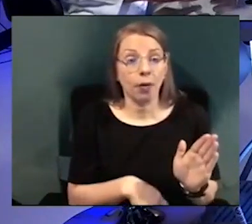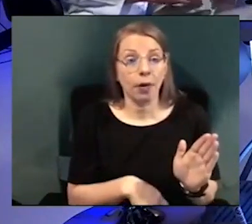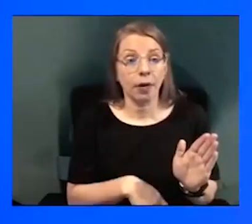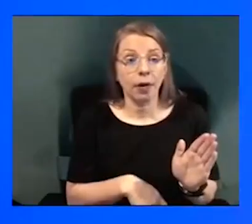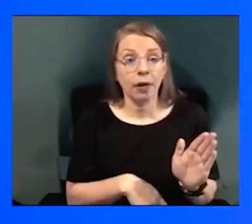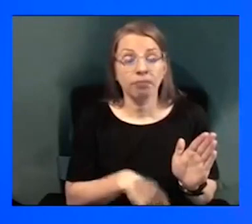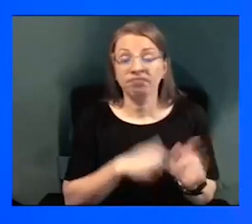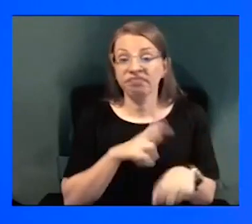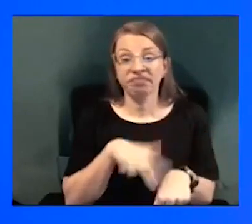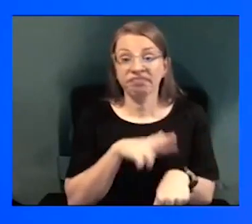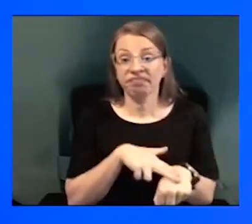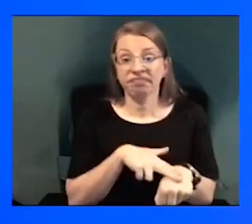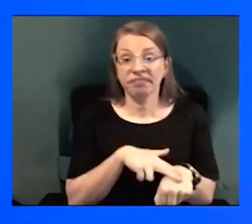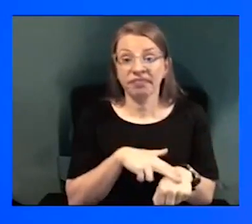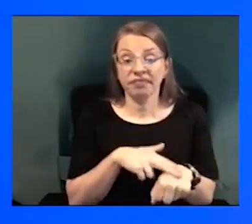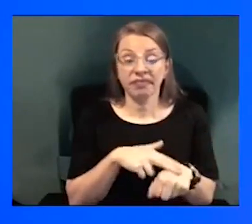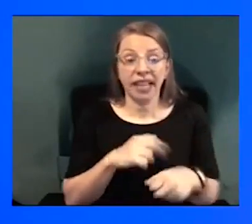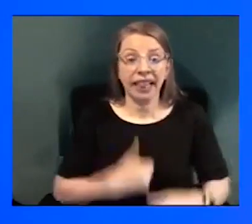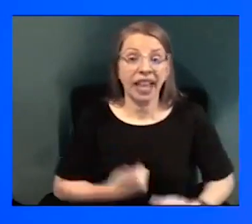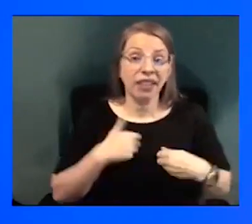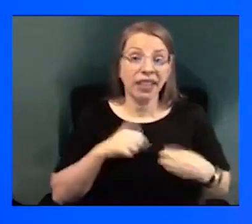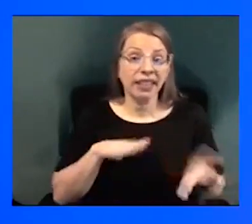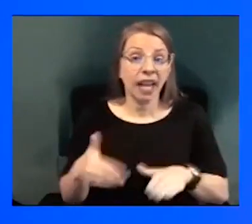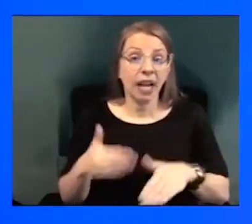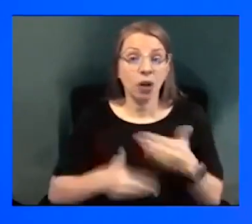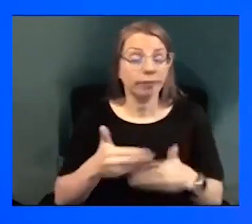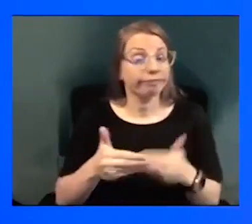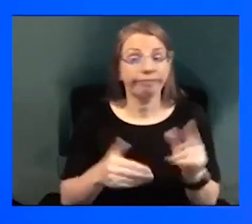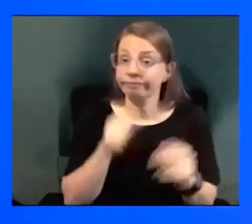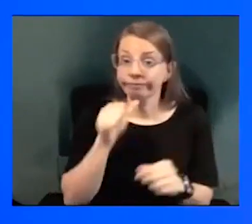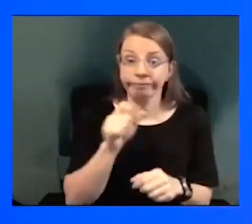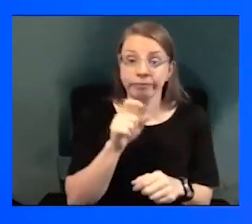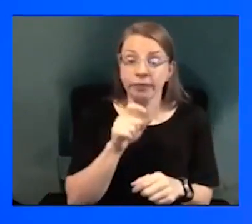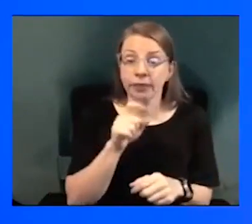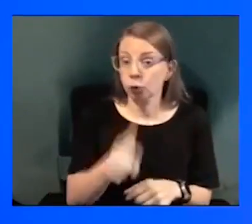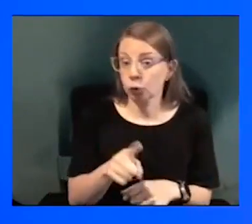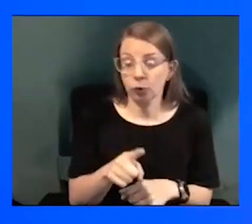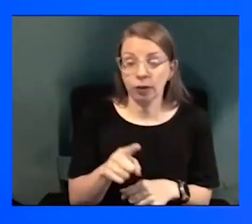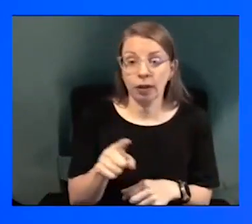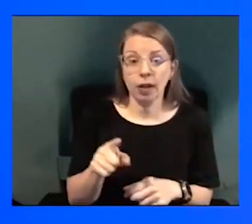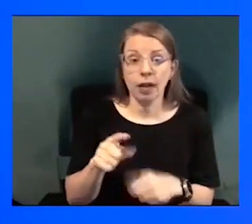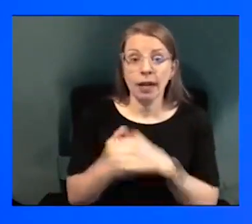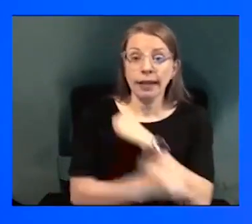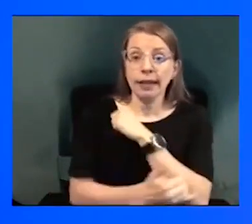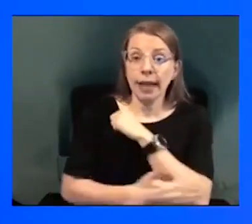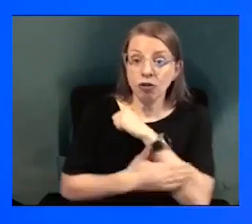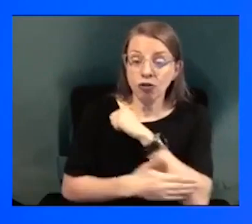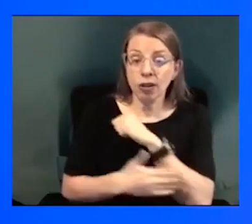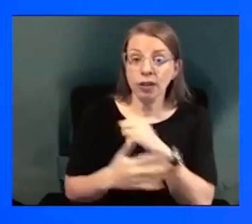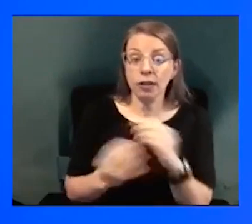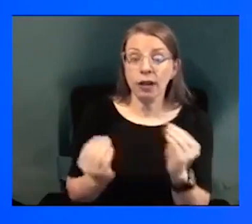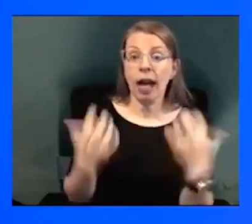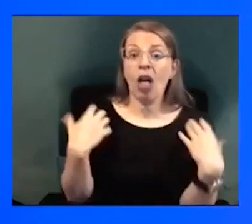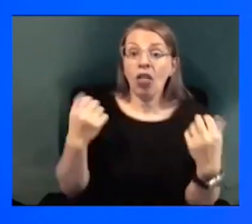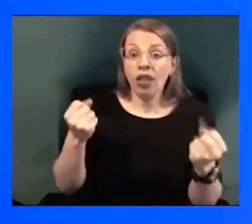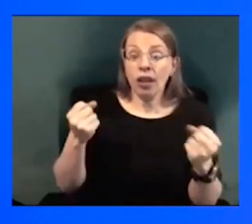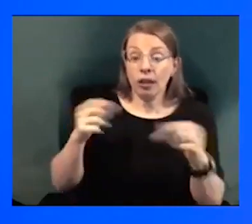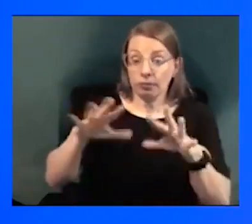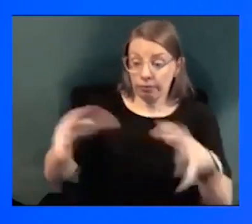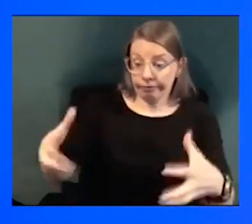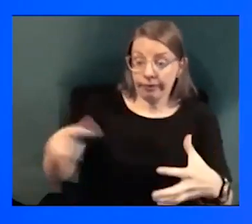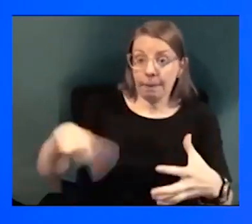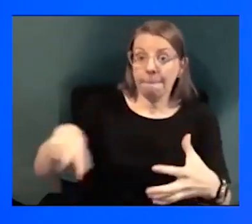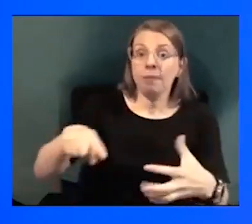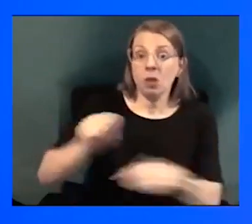natural living and dying process, but that's not true. Actually, countries that have healthier populations are more productive and have those supply chain and that workforce, so it's